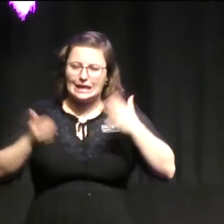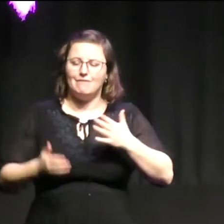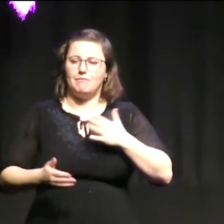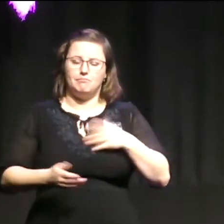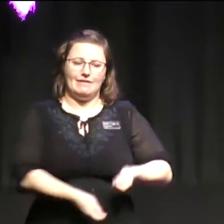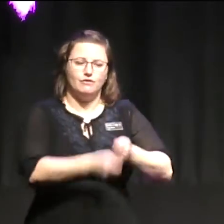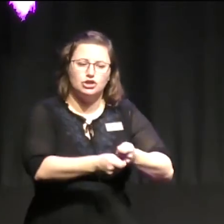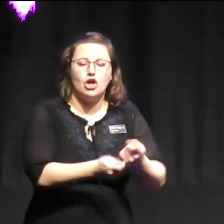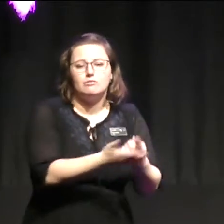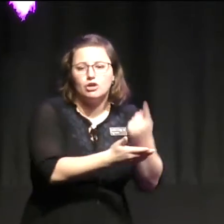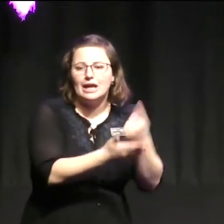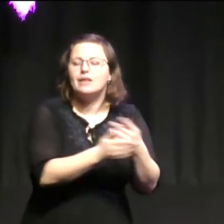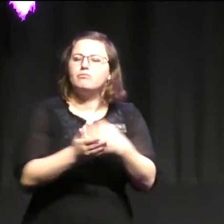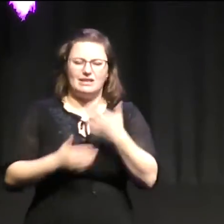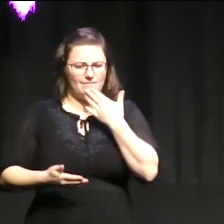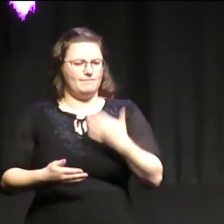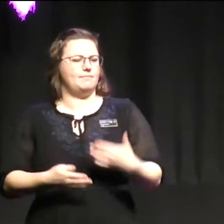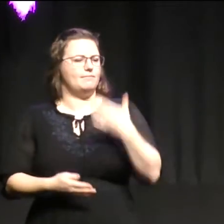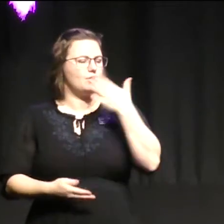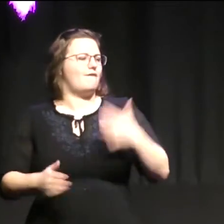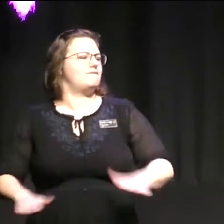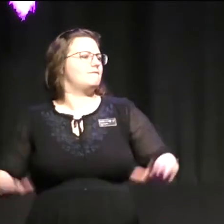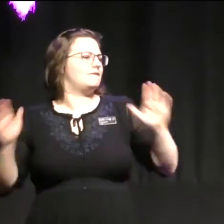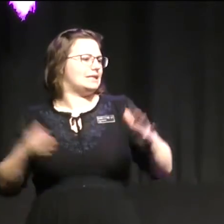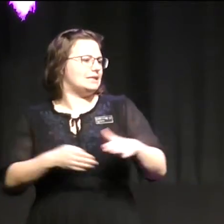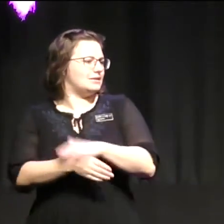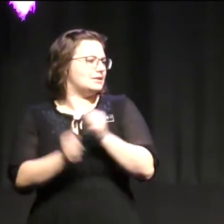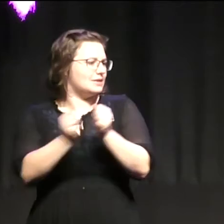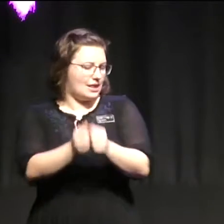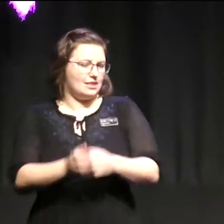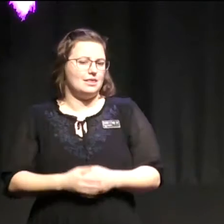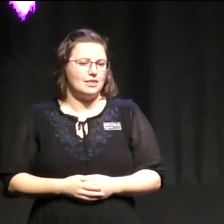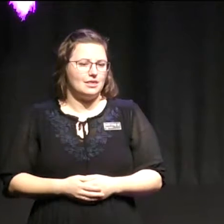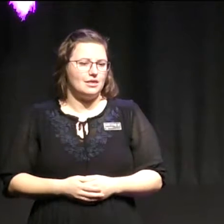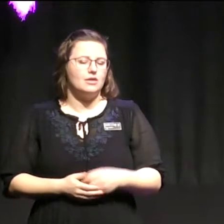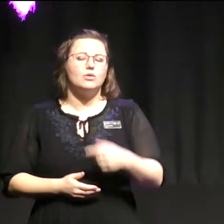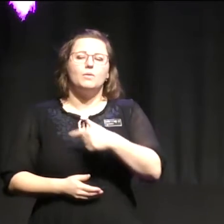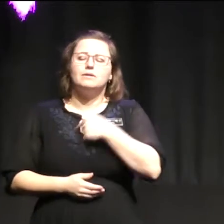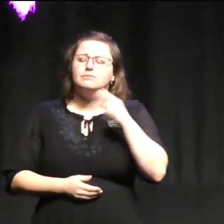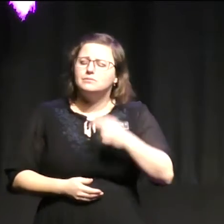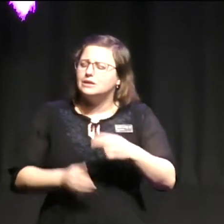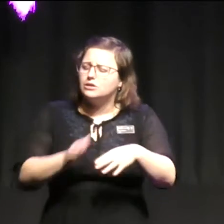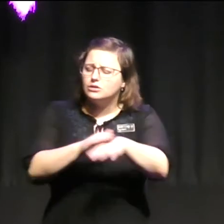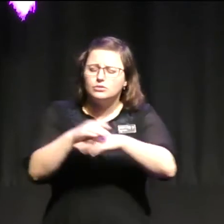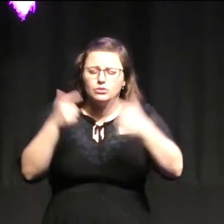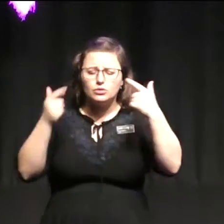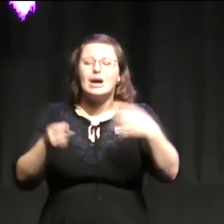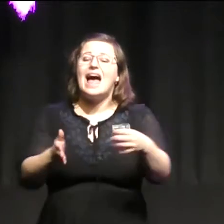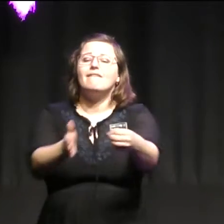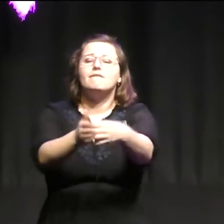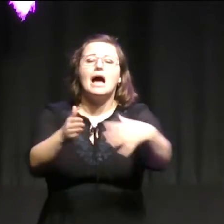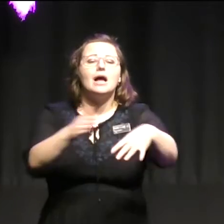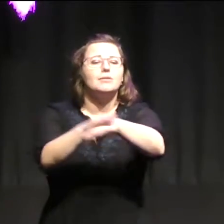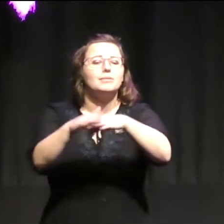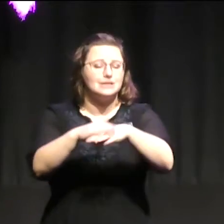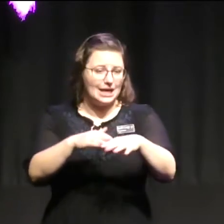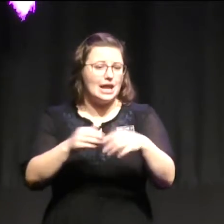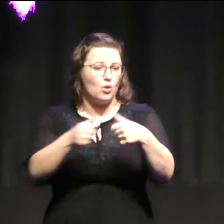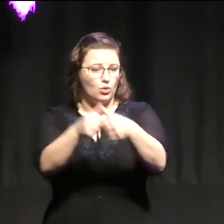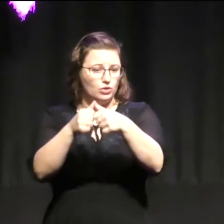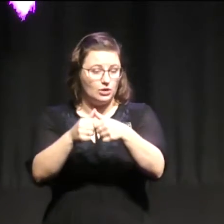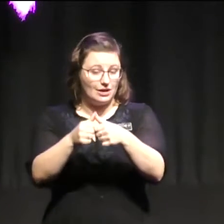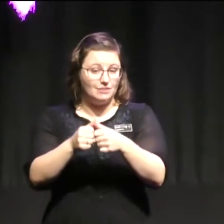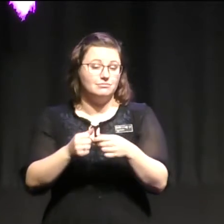dignified way. So I think for us, we very firmly believe that it's the value based organizing, but it's a